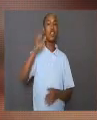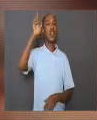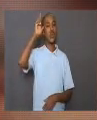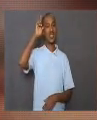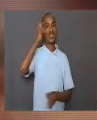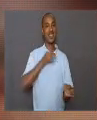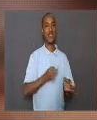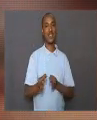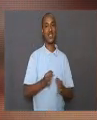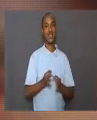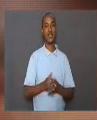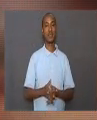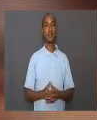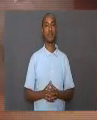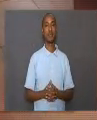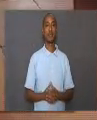Lewis definition.